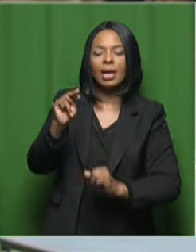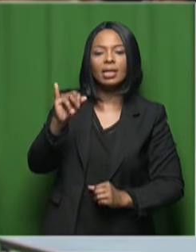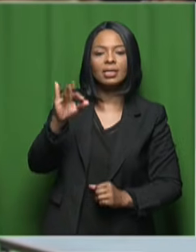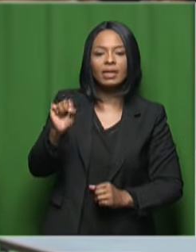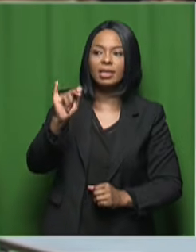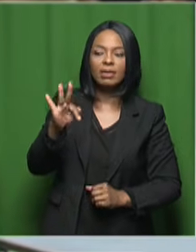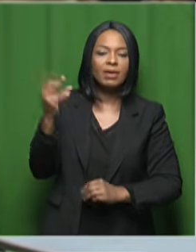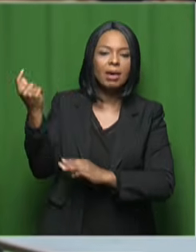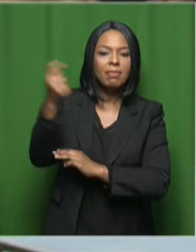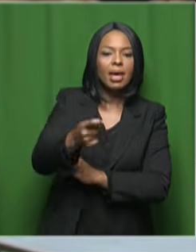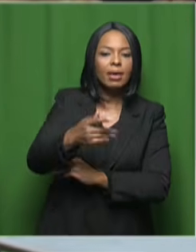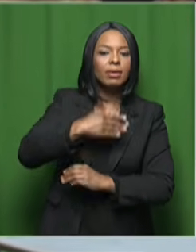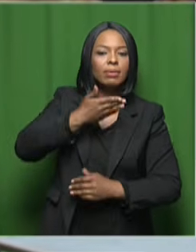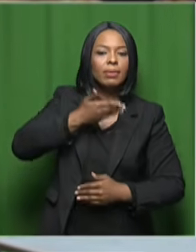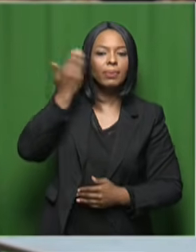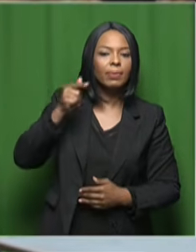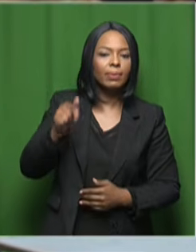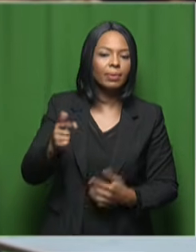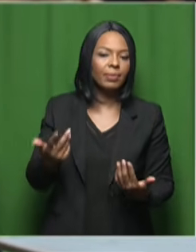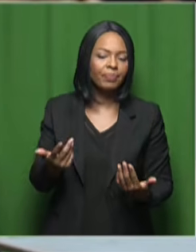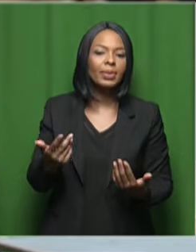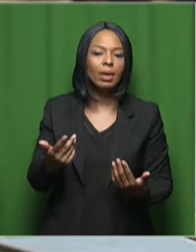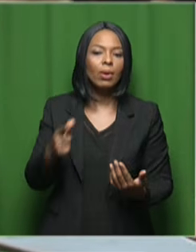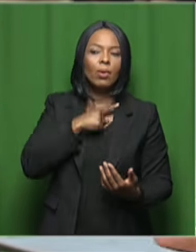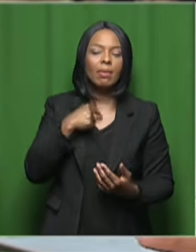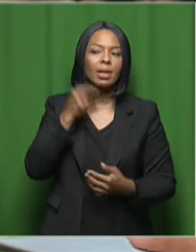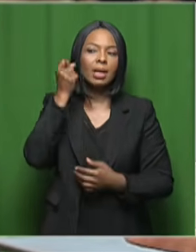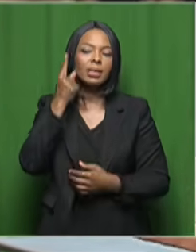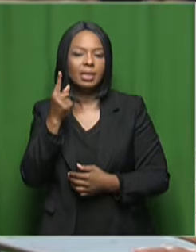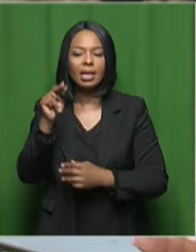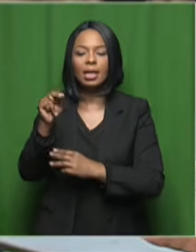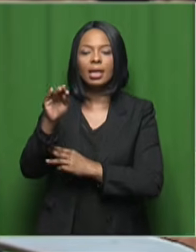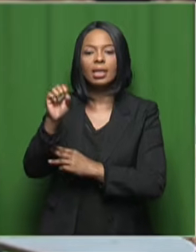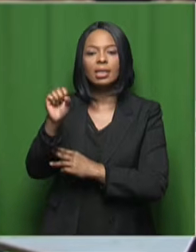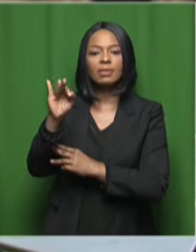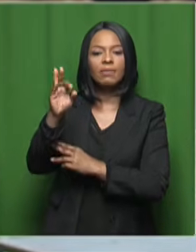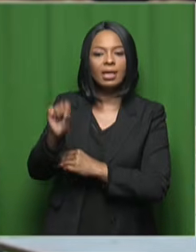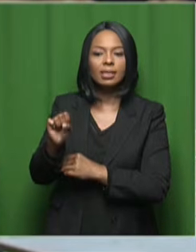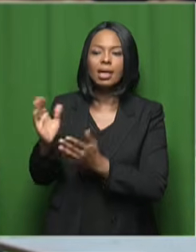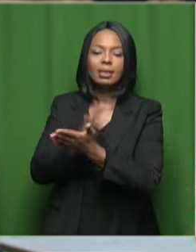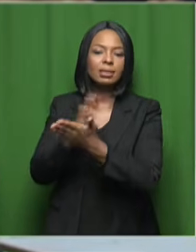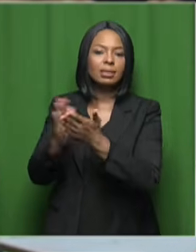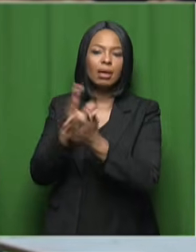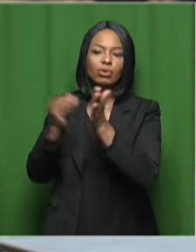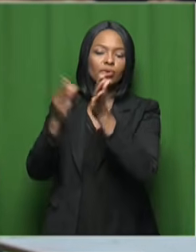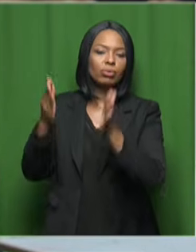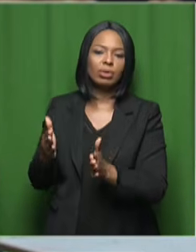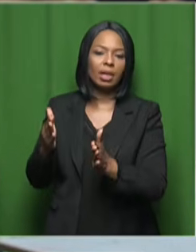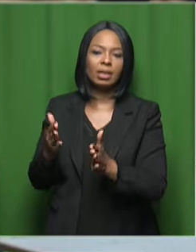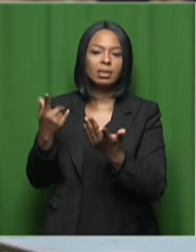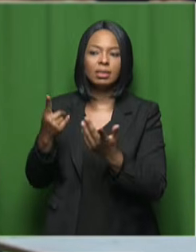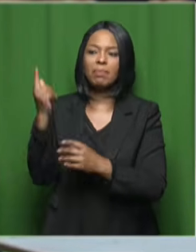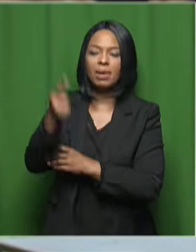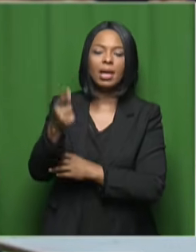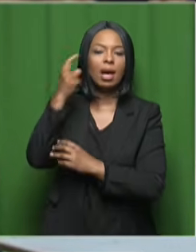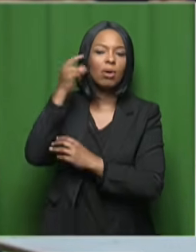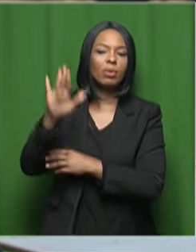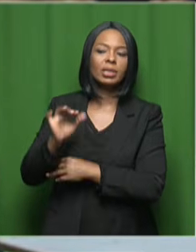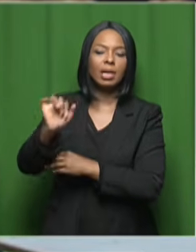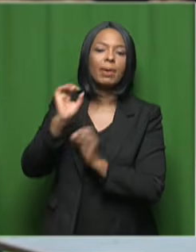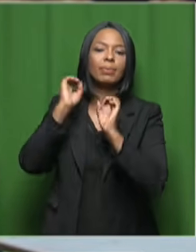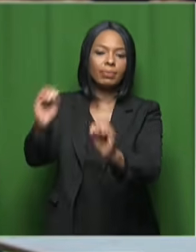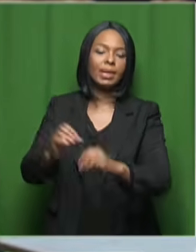work? Because as I'm understanding from you, NSFAS, there's still outstanding payments for students from 2014. Yes, they